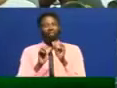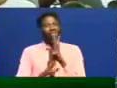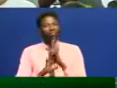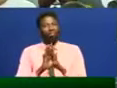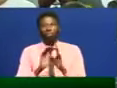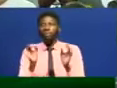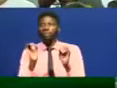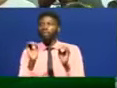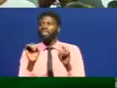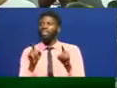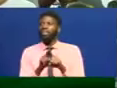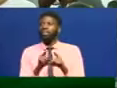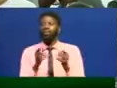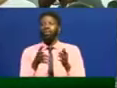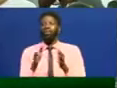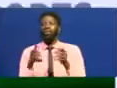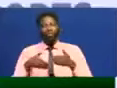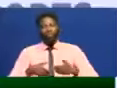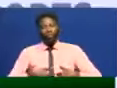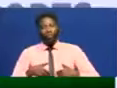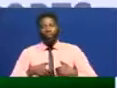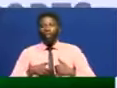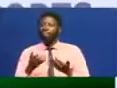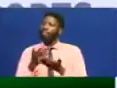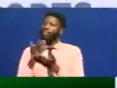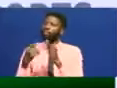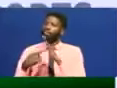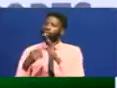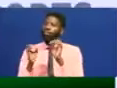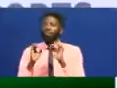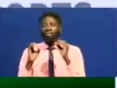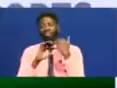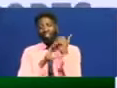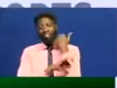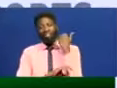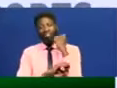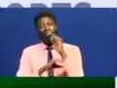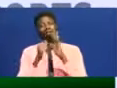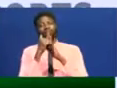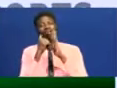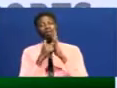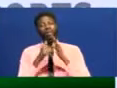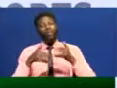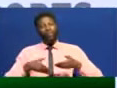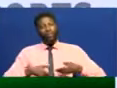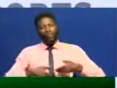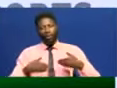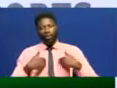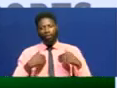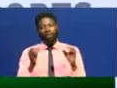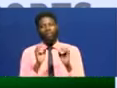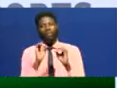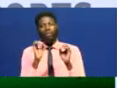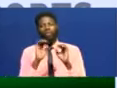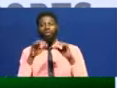presents for the youth. The country had no coherent agenda for young people nor impactful programs targeting